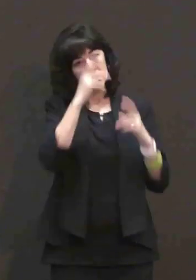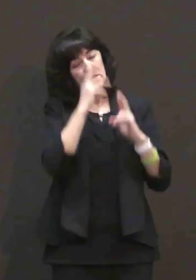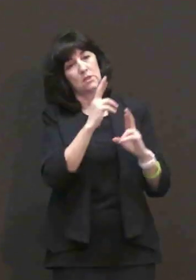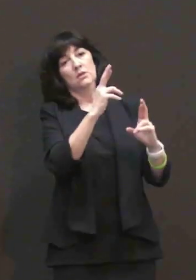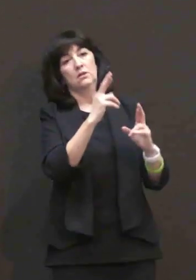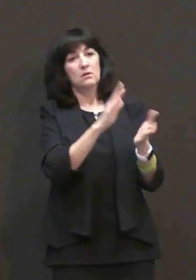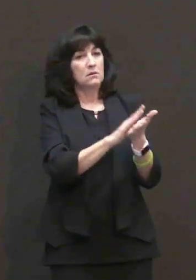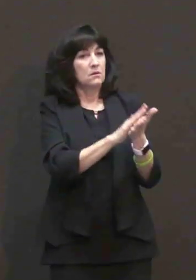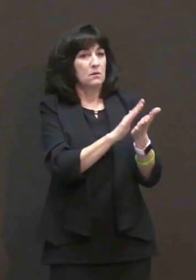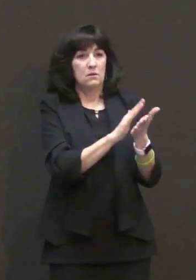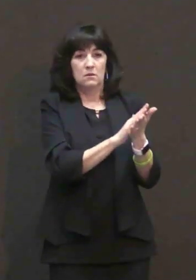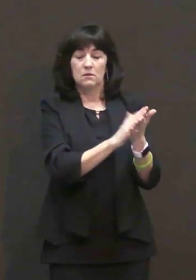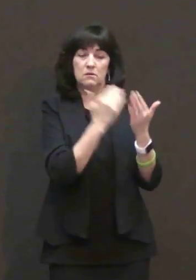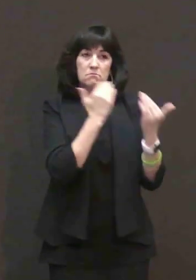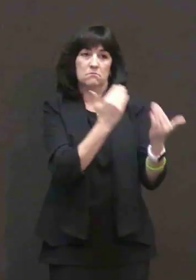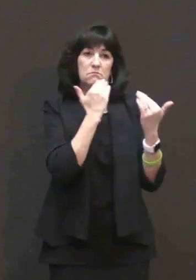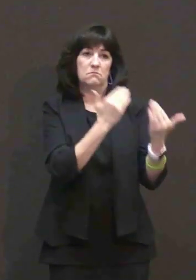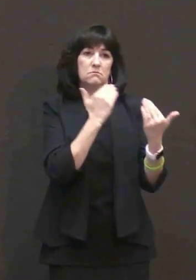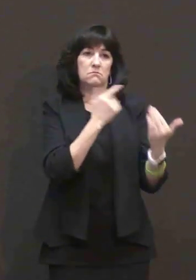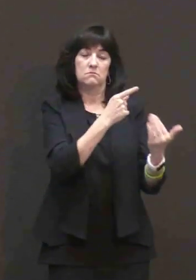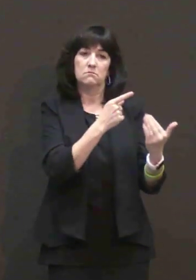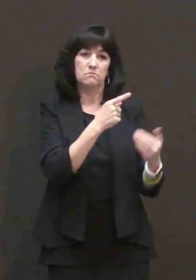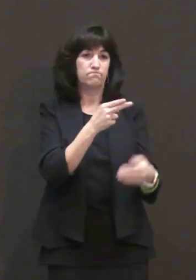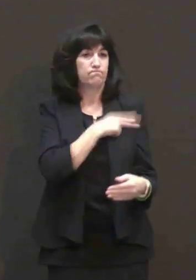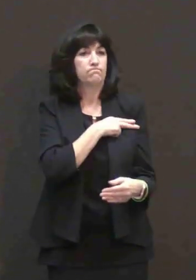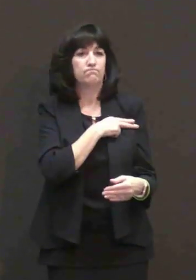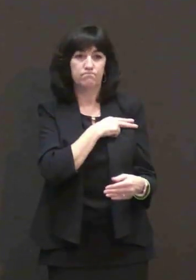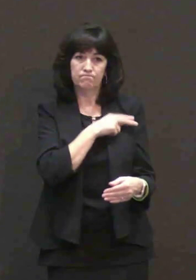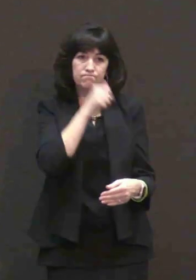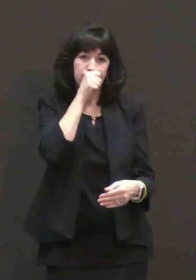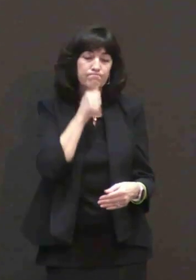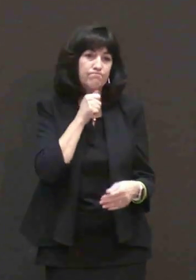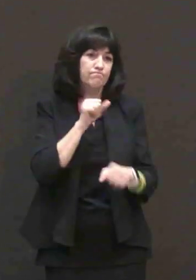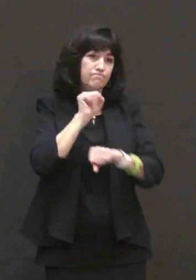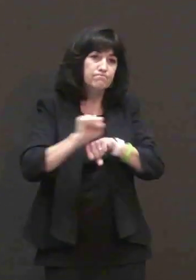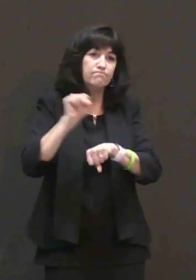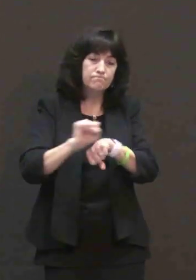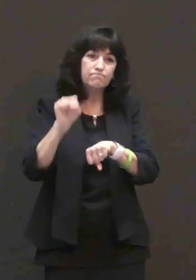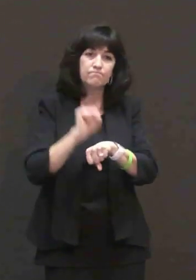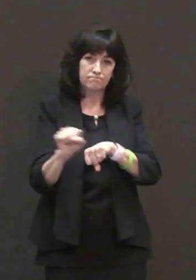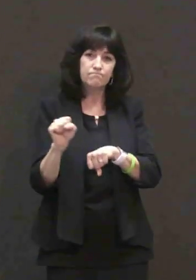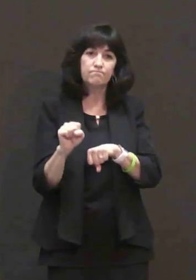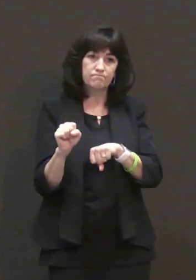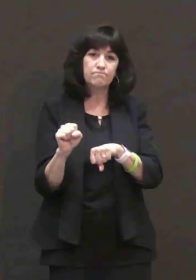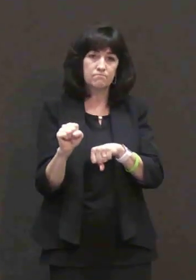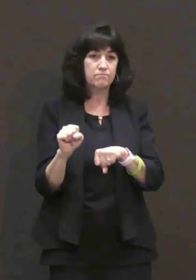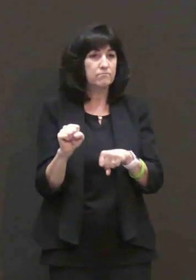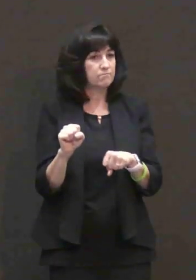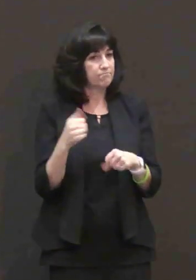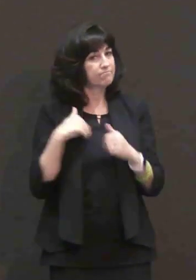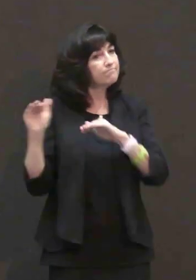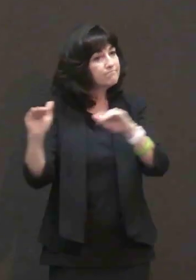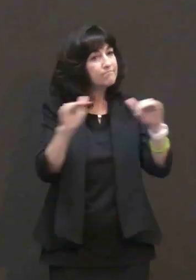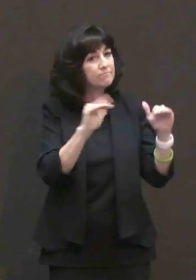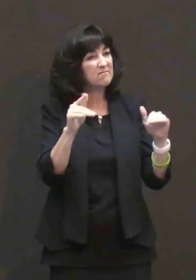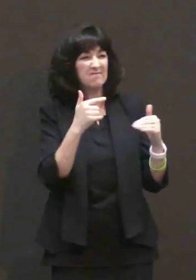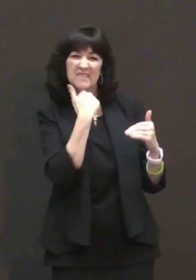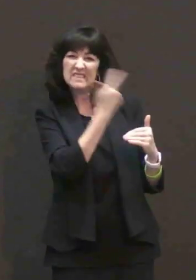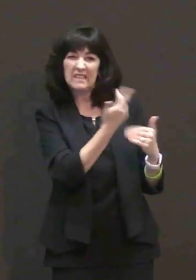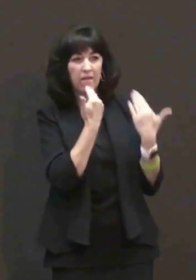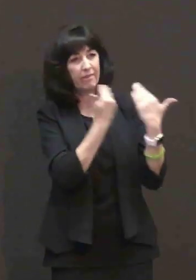They can't get enough of our thanks, and I think we should all express our gratitude to them whenever you can. But they are the ones that,